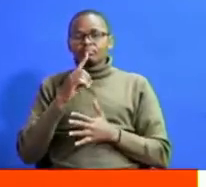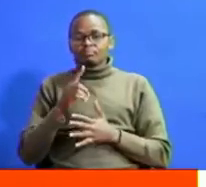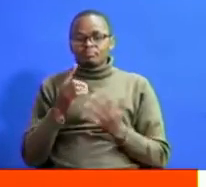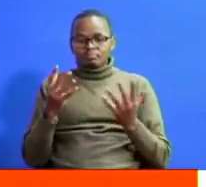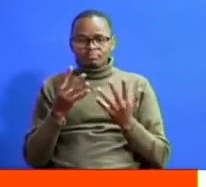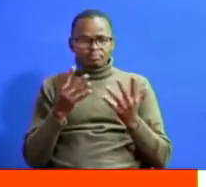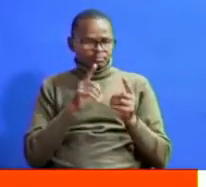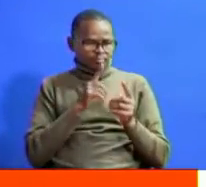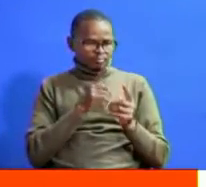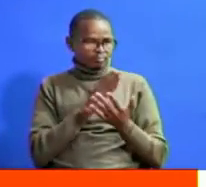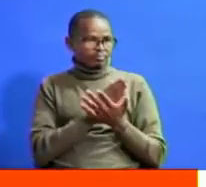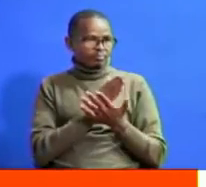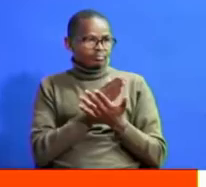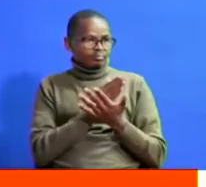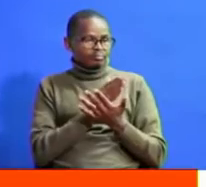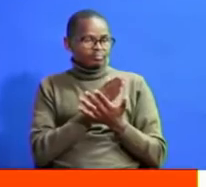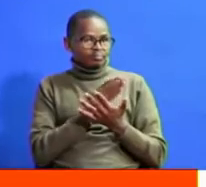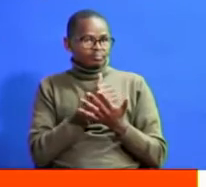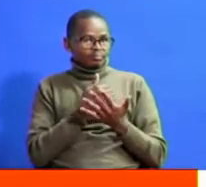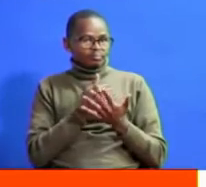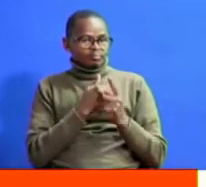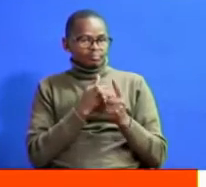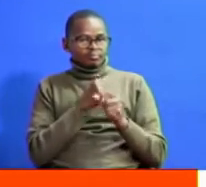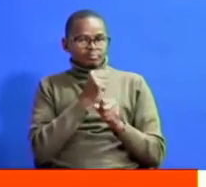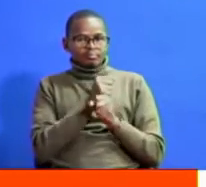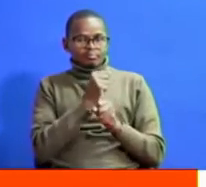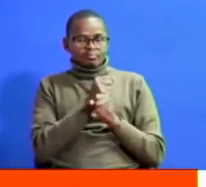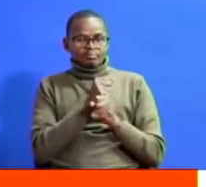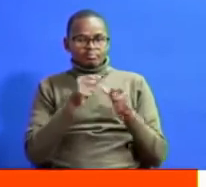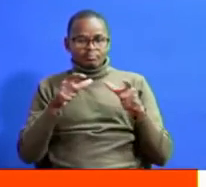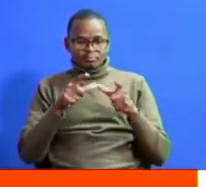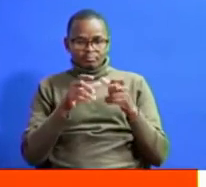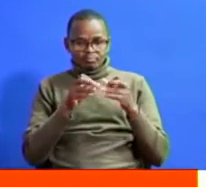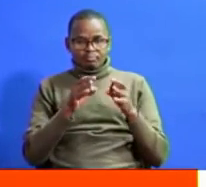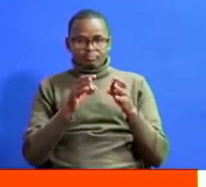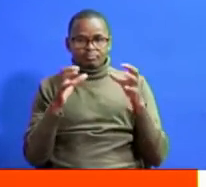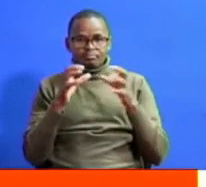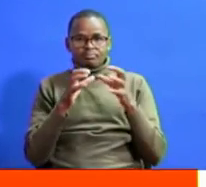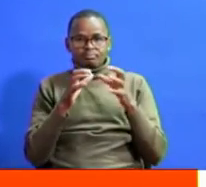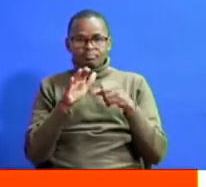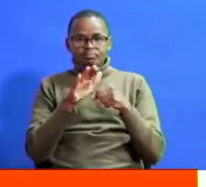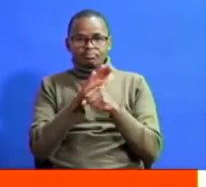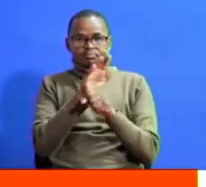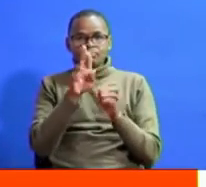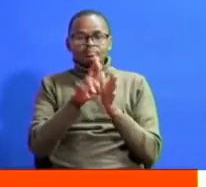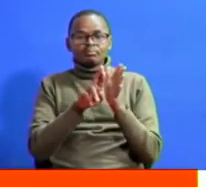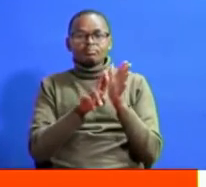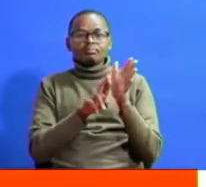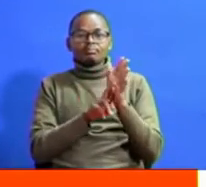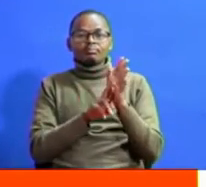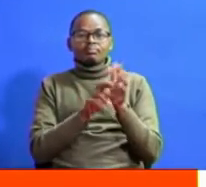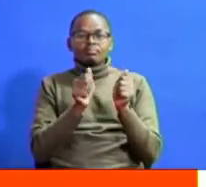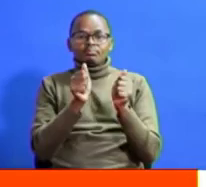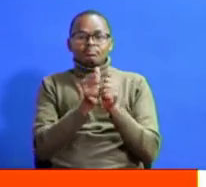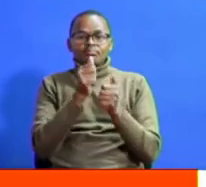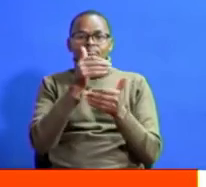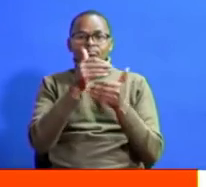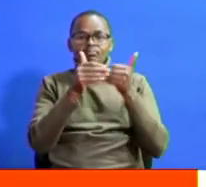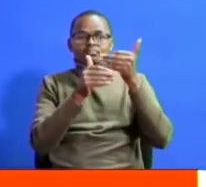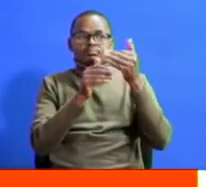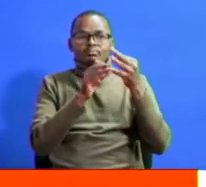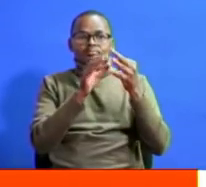whether the contractor has a work permit and if their company is fully registered with the